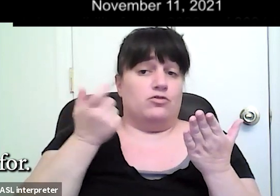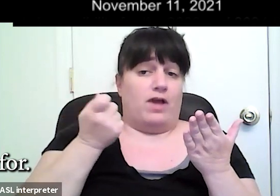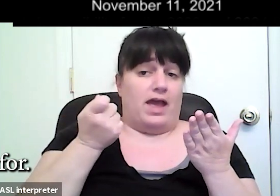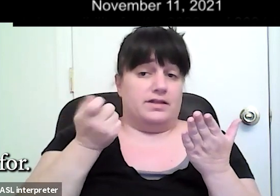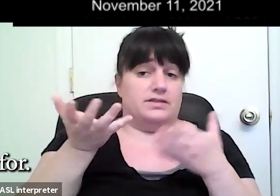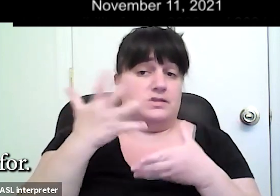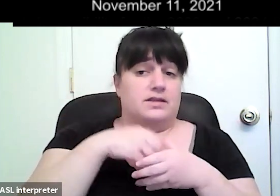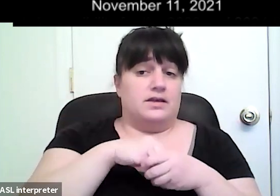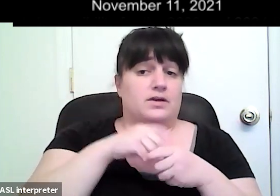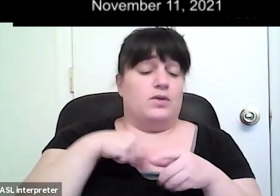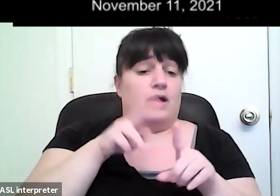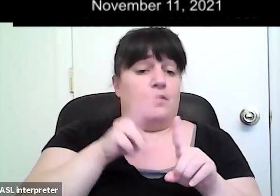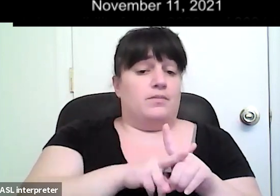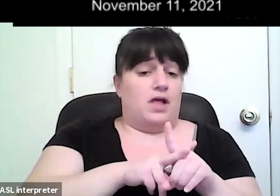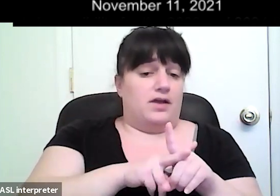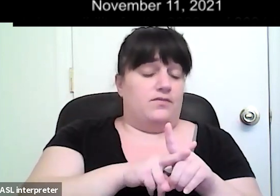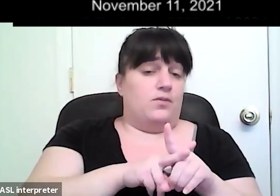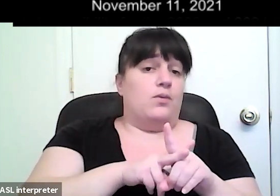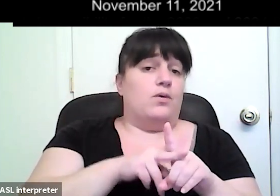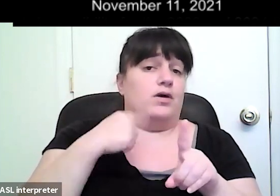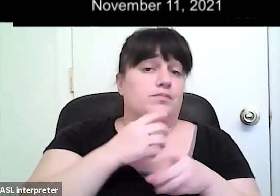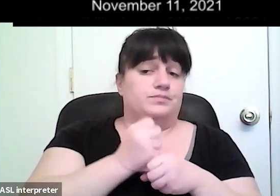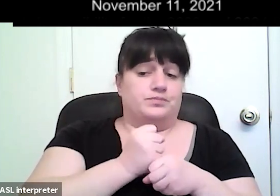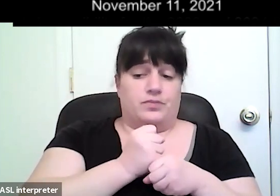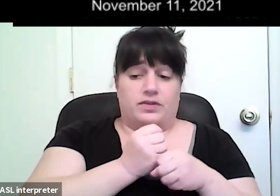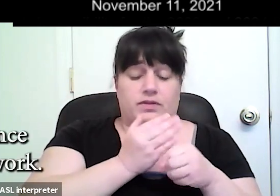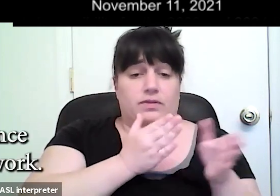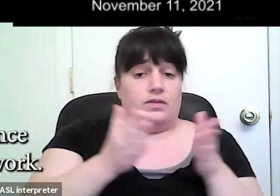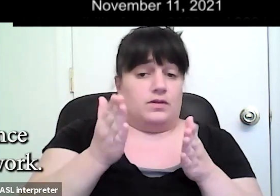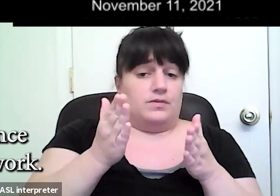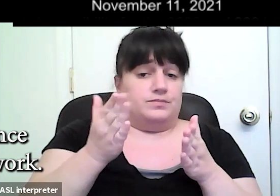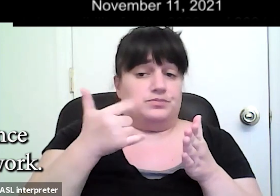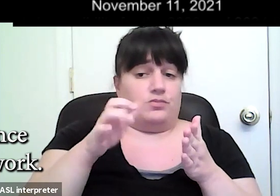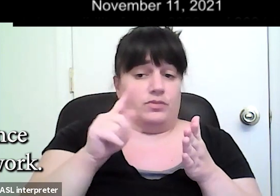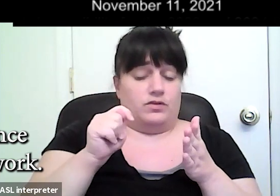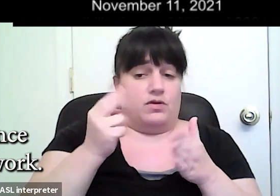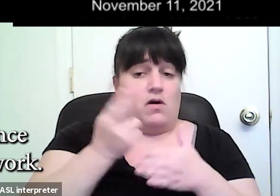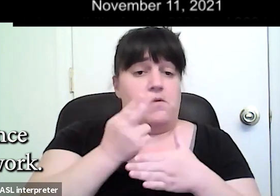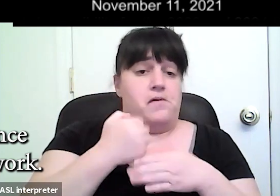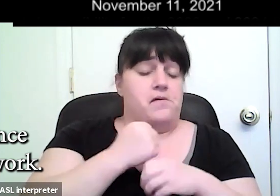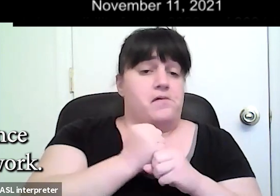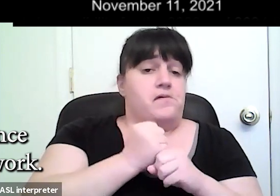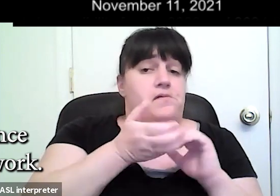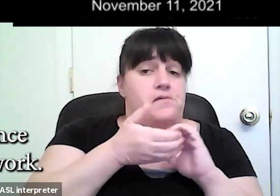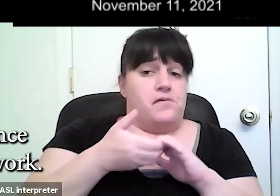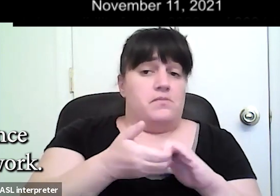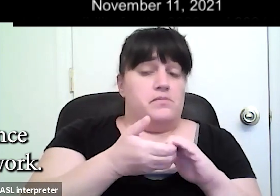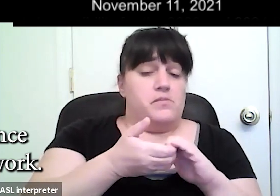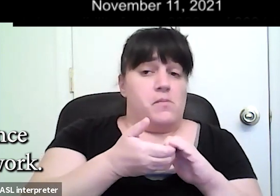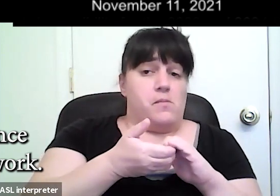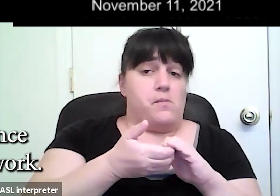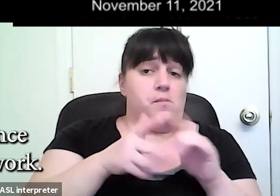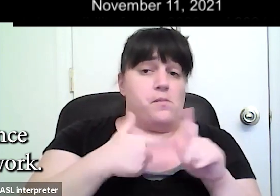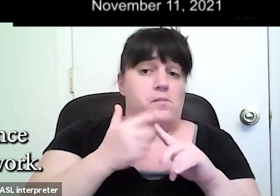we've applied for. We've received a planning grant, which will be used to create an alliance, which would